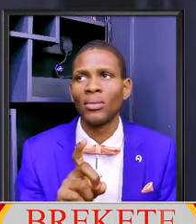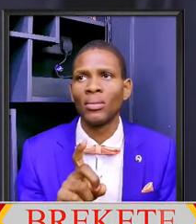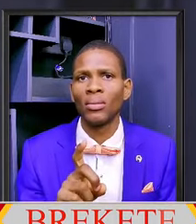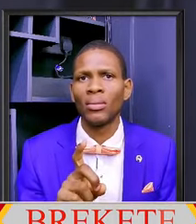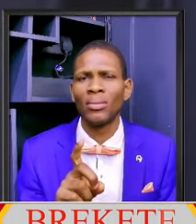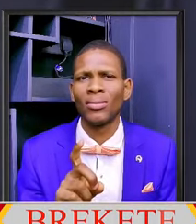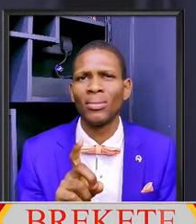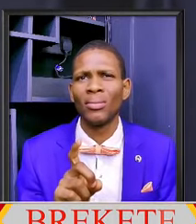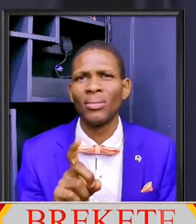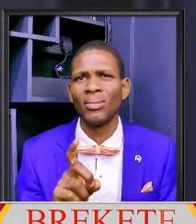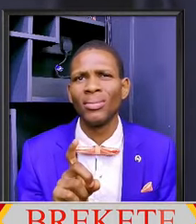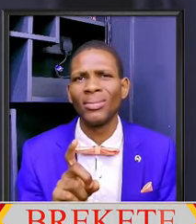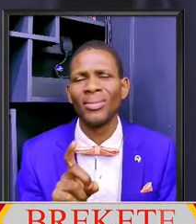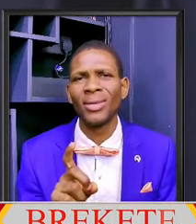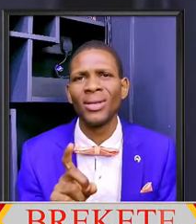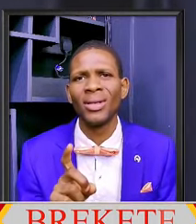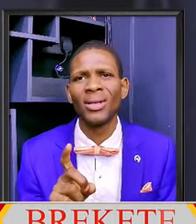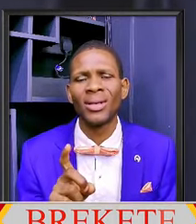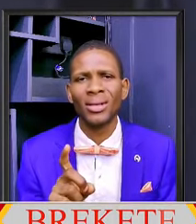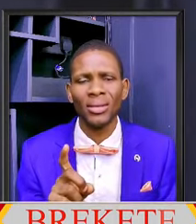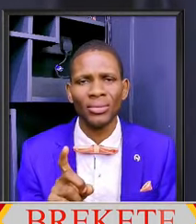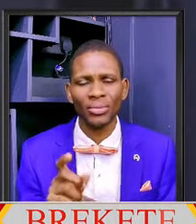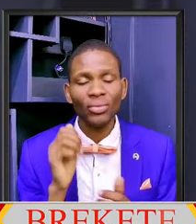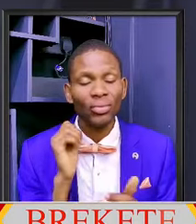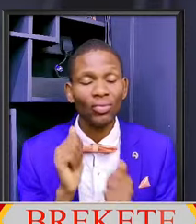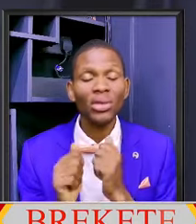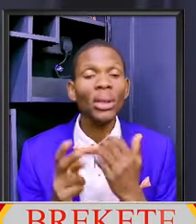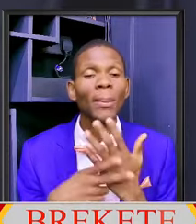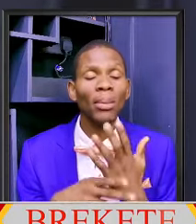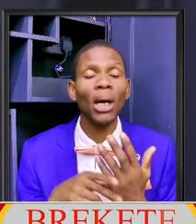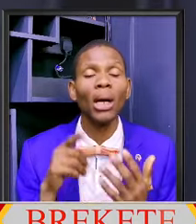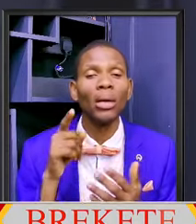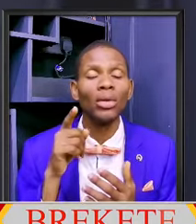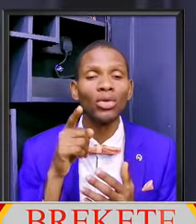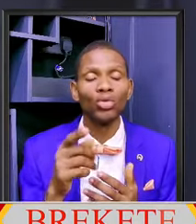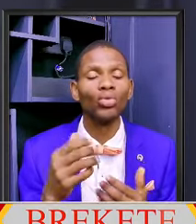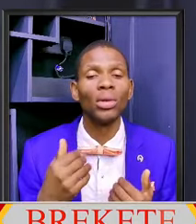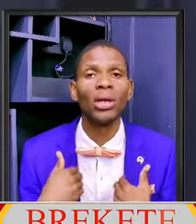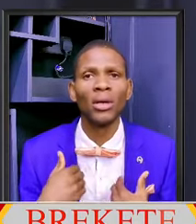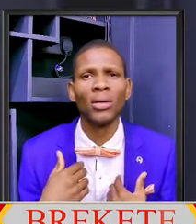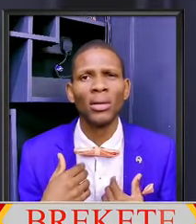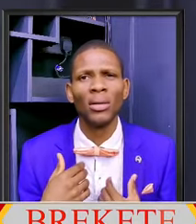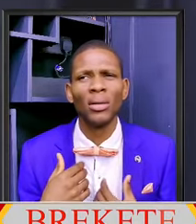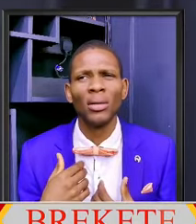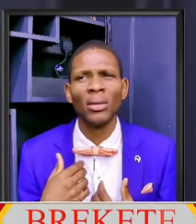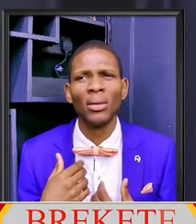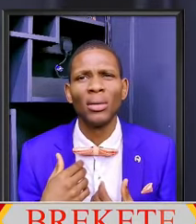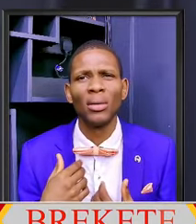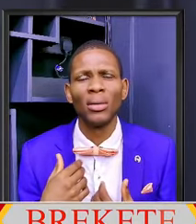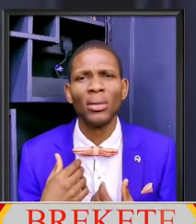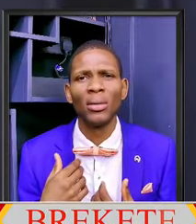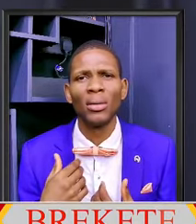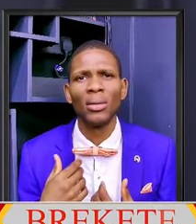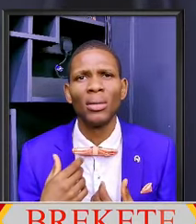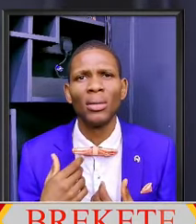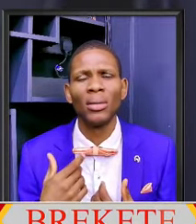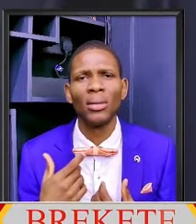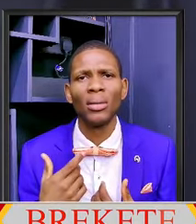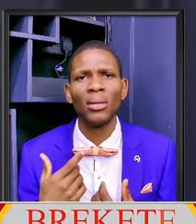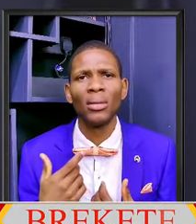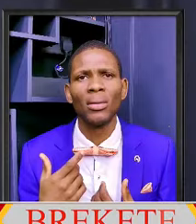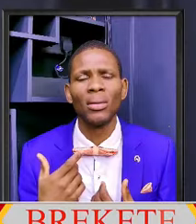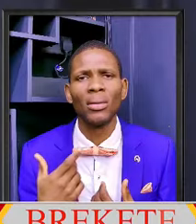Those details are with the lawyer that sent which the bank account. Which bank you operate? Which bank Those you be your are own? With the lawyer that sent the account, sir,